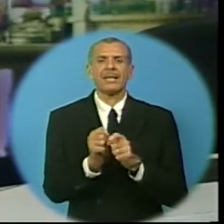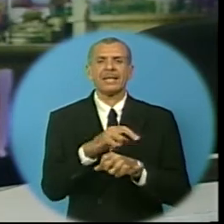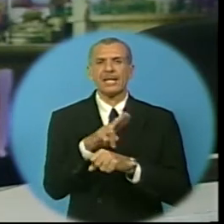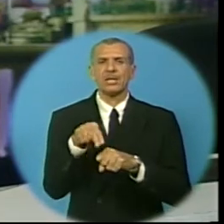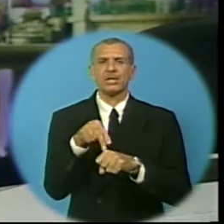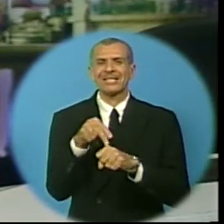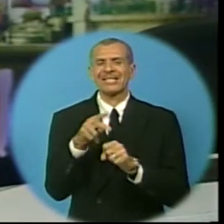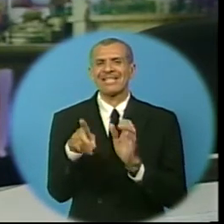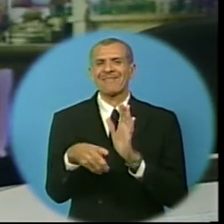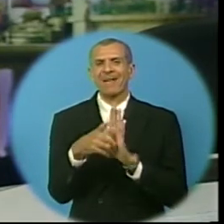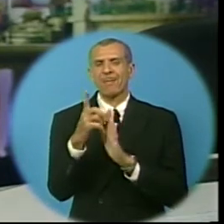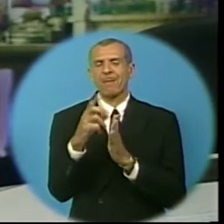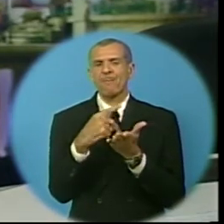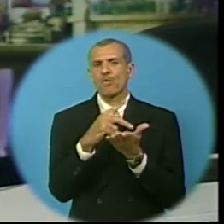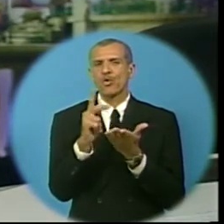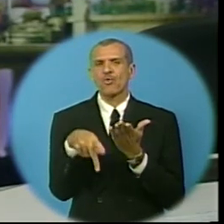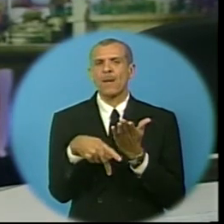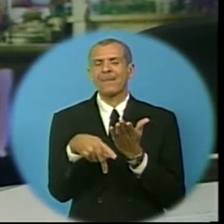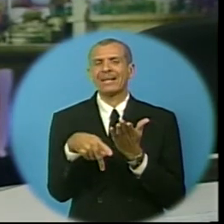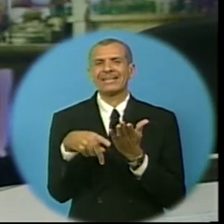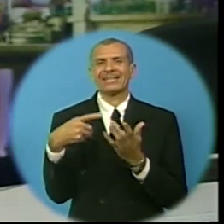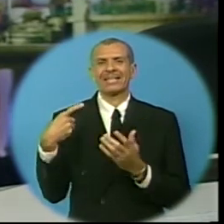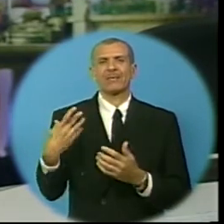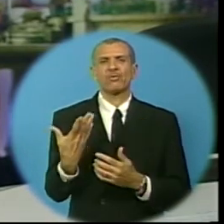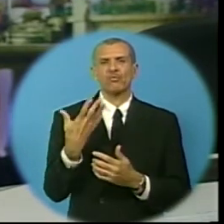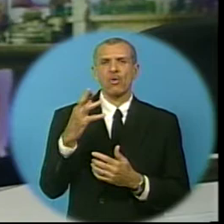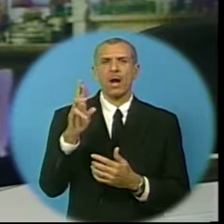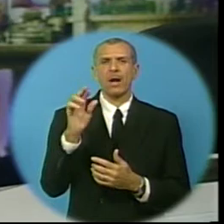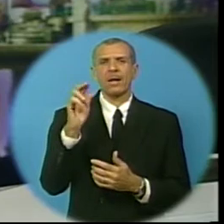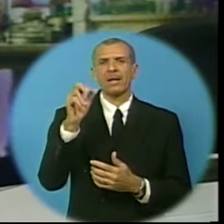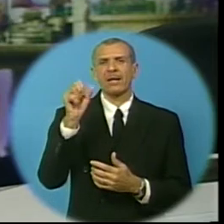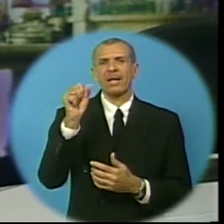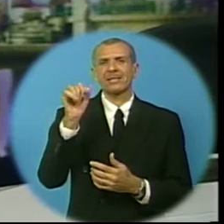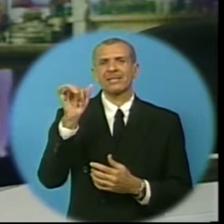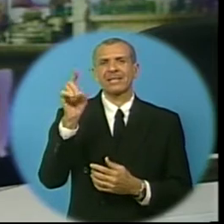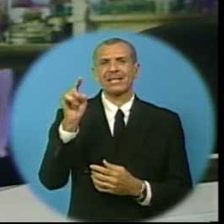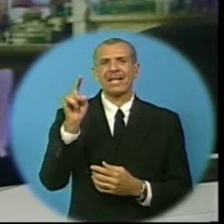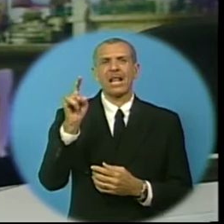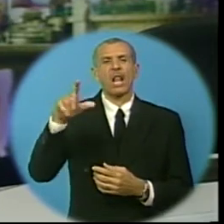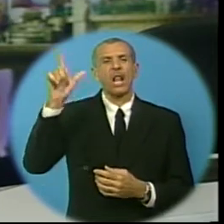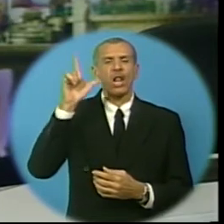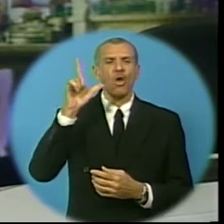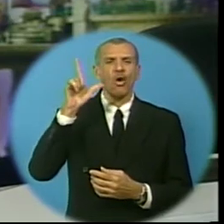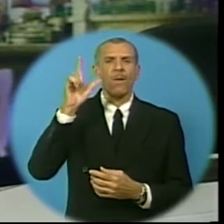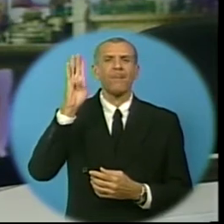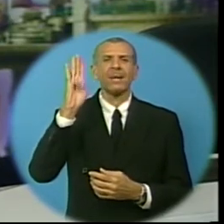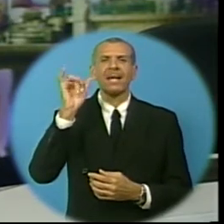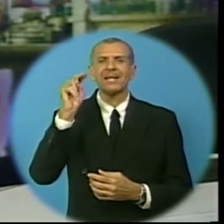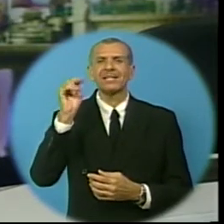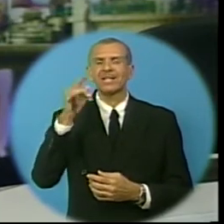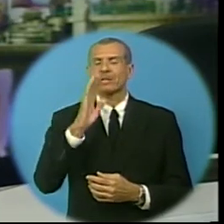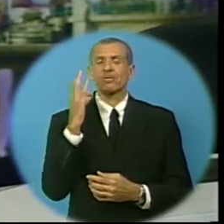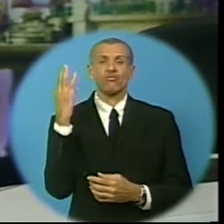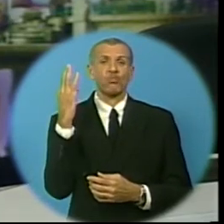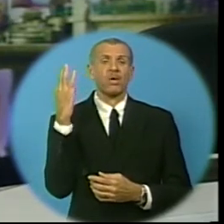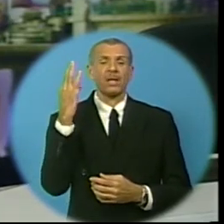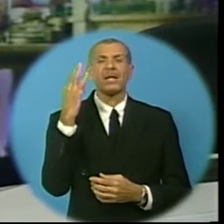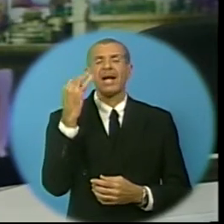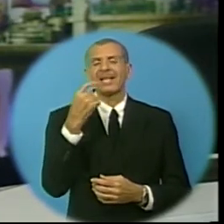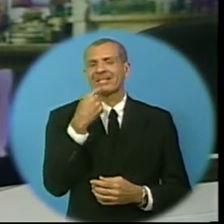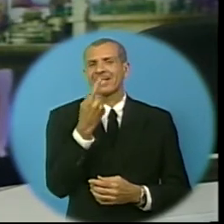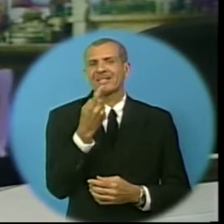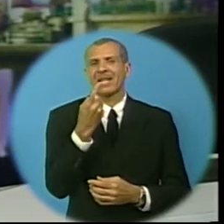United Nations Development Programme's Deputy Resident Representative, Laura Blanco, who also spoke at the event, acknowledged